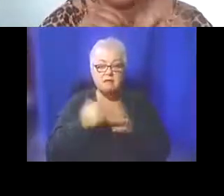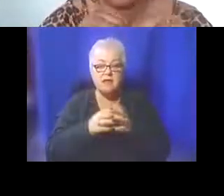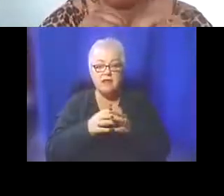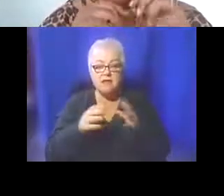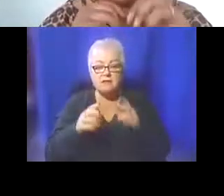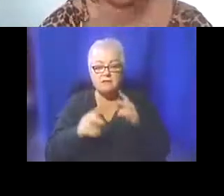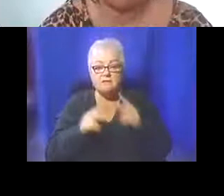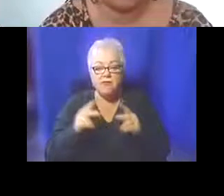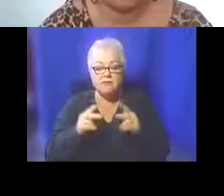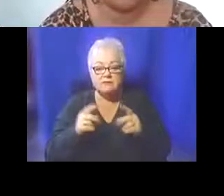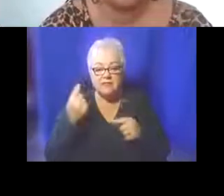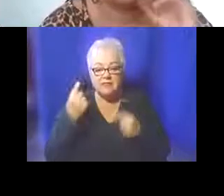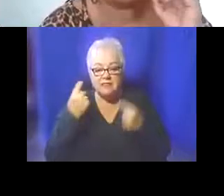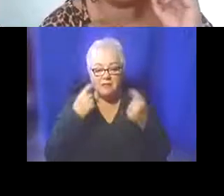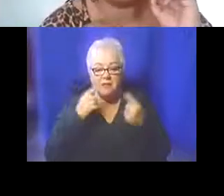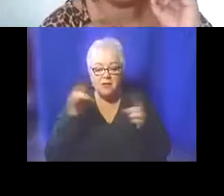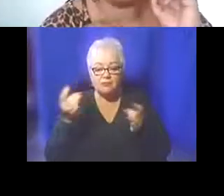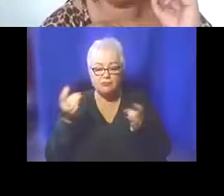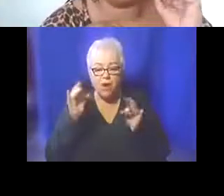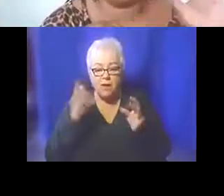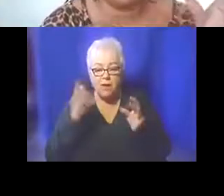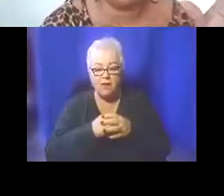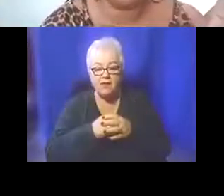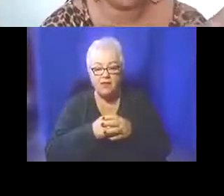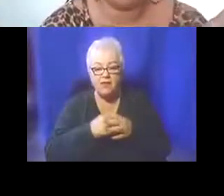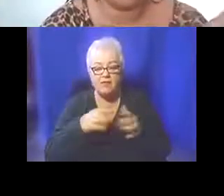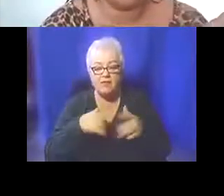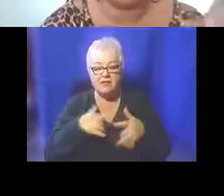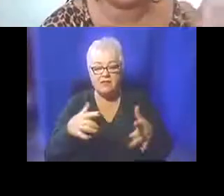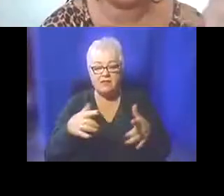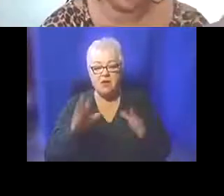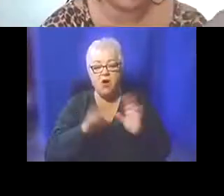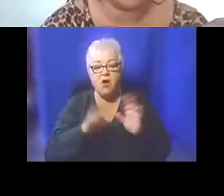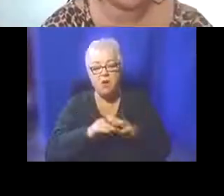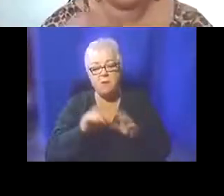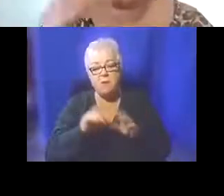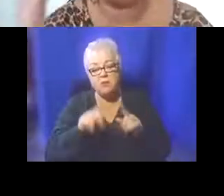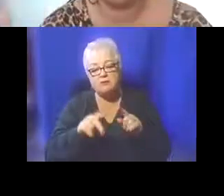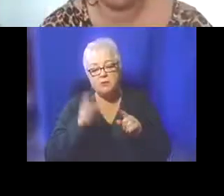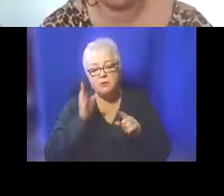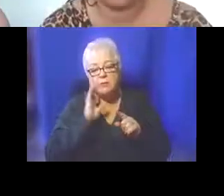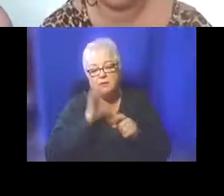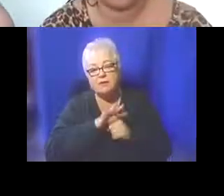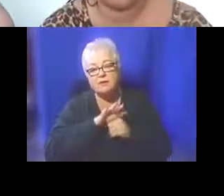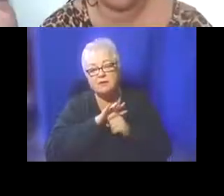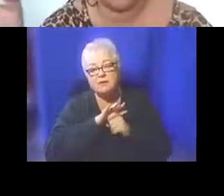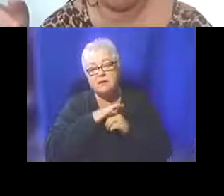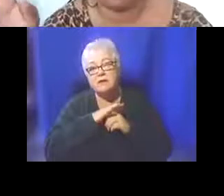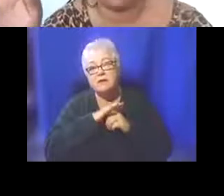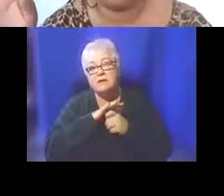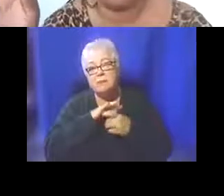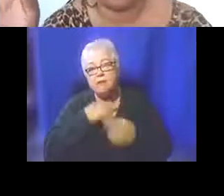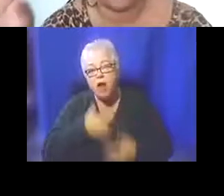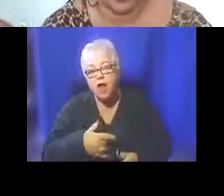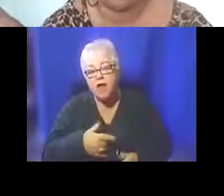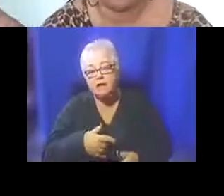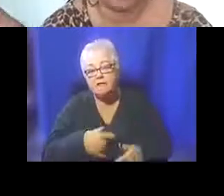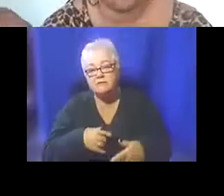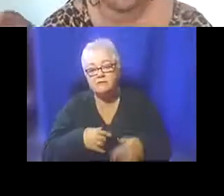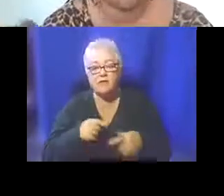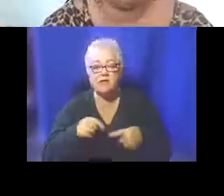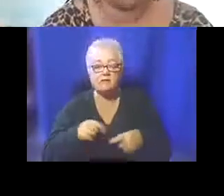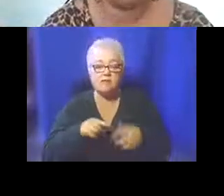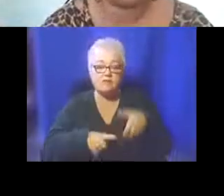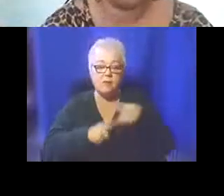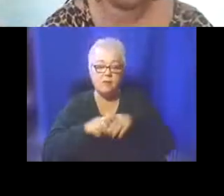folks, when they think about trauma, they tend to think, oh, someone's going to be depressed, or oh, someone's going to show up and they're going to be really